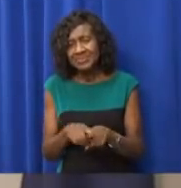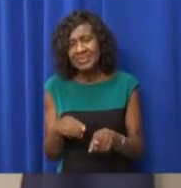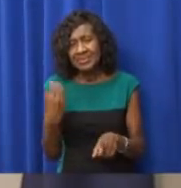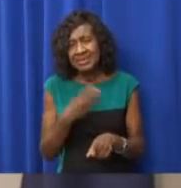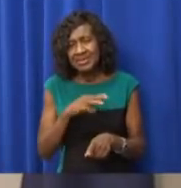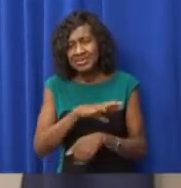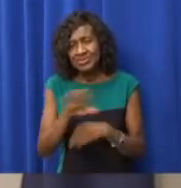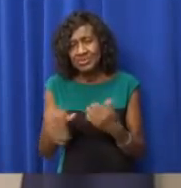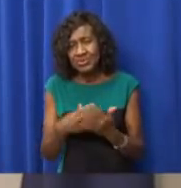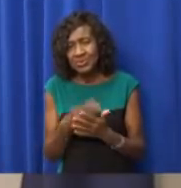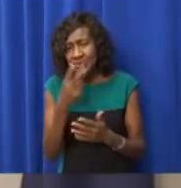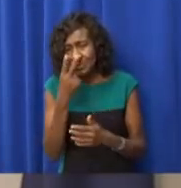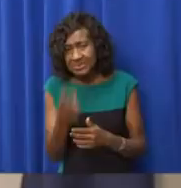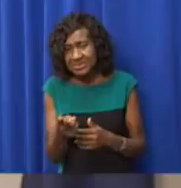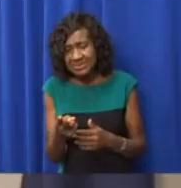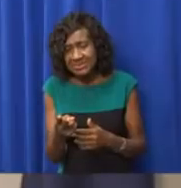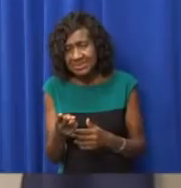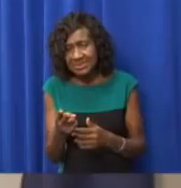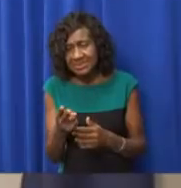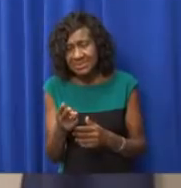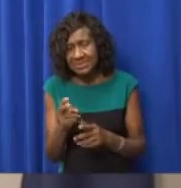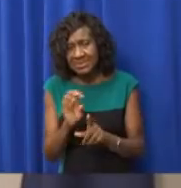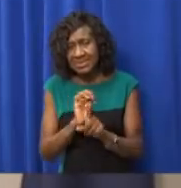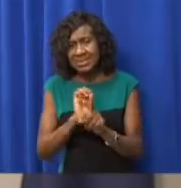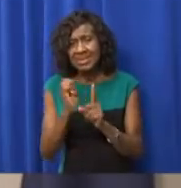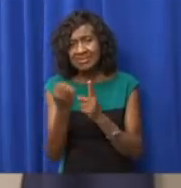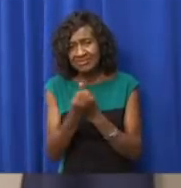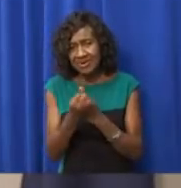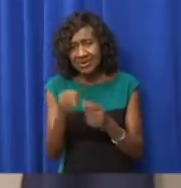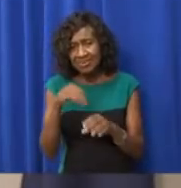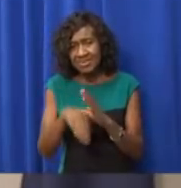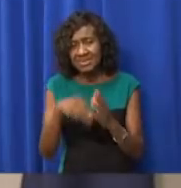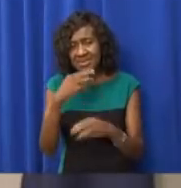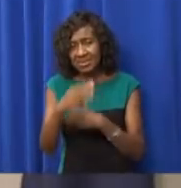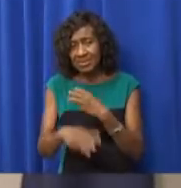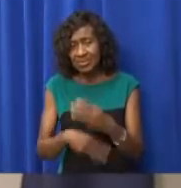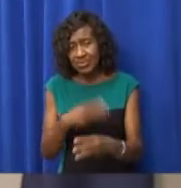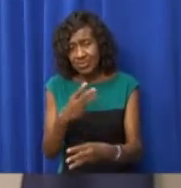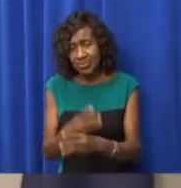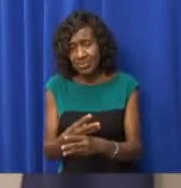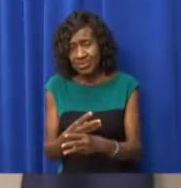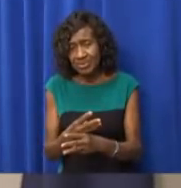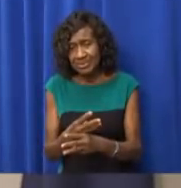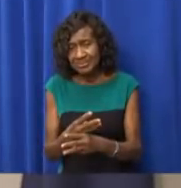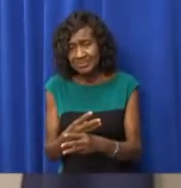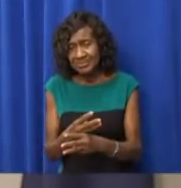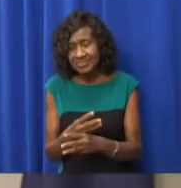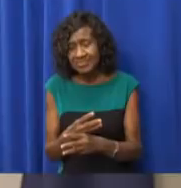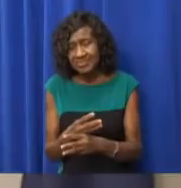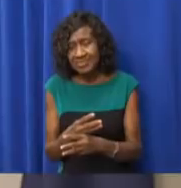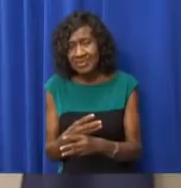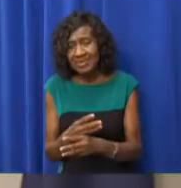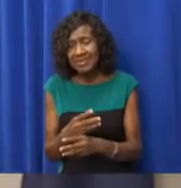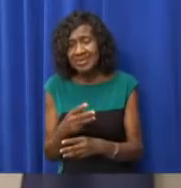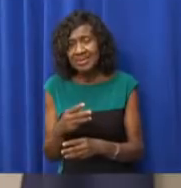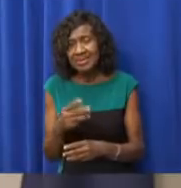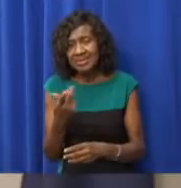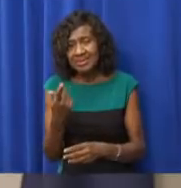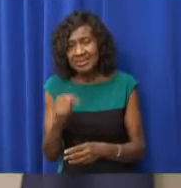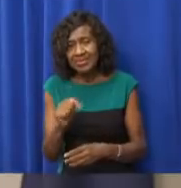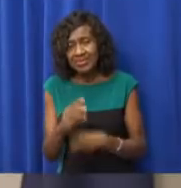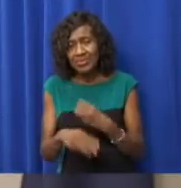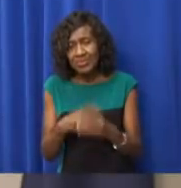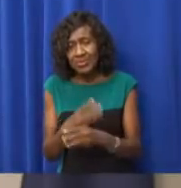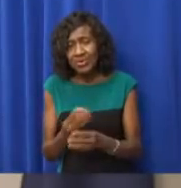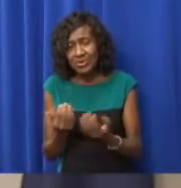the rejuvenation of environments around the globe during the pandemic, it has also prompted the world to amplify